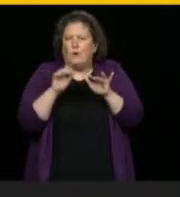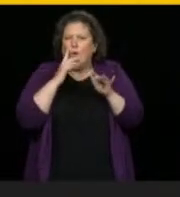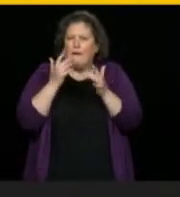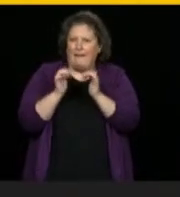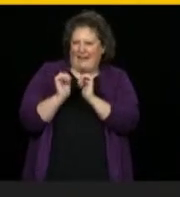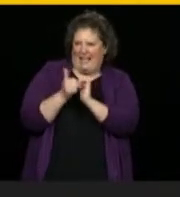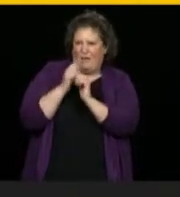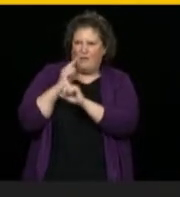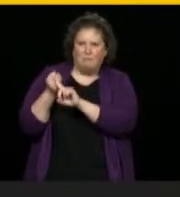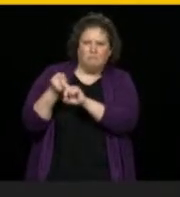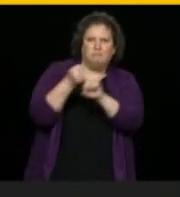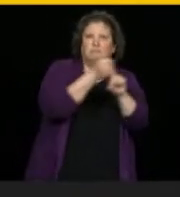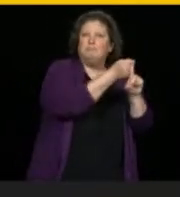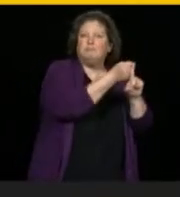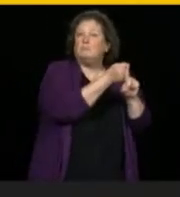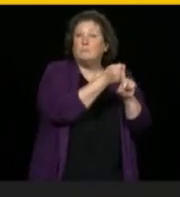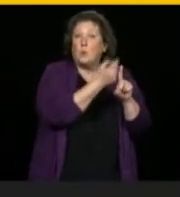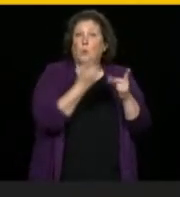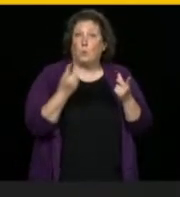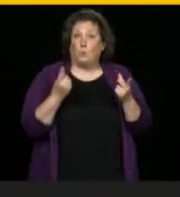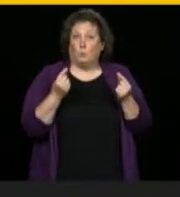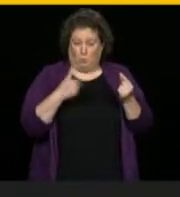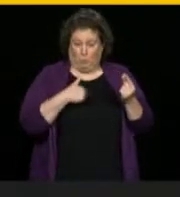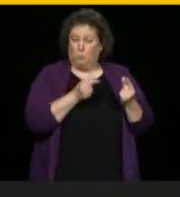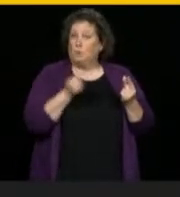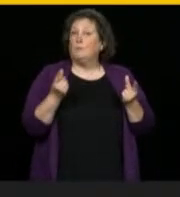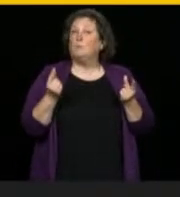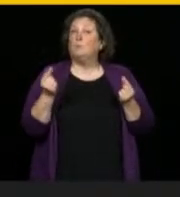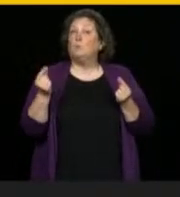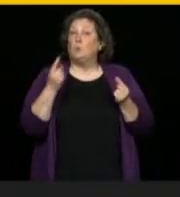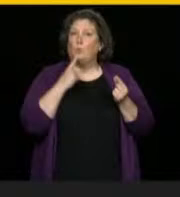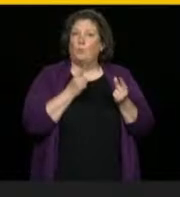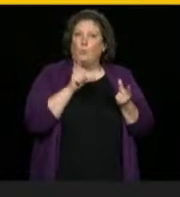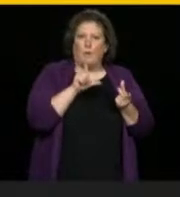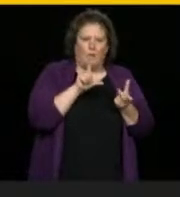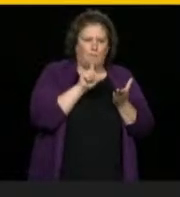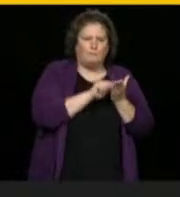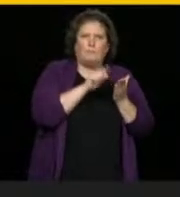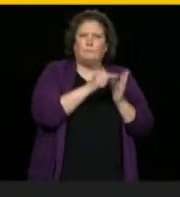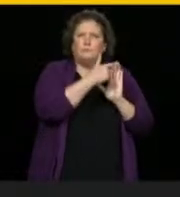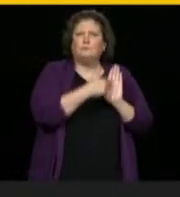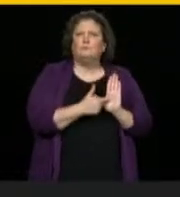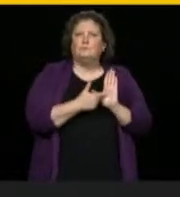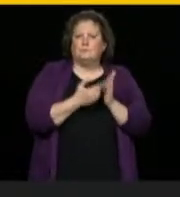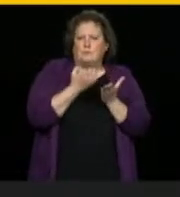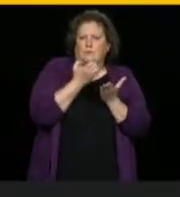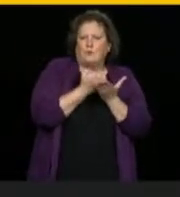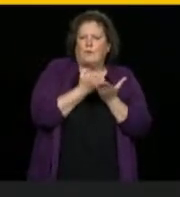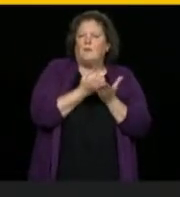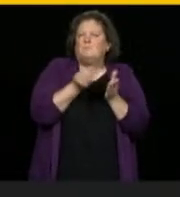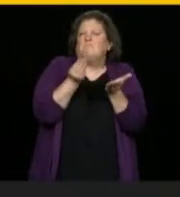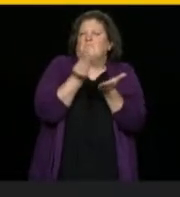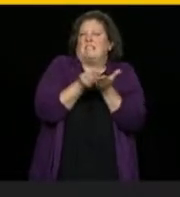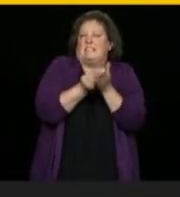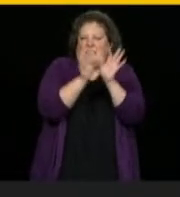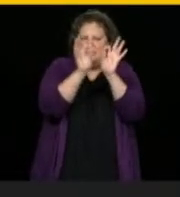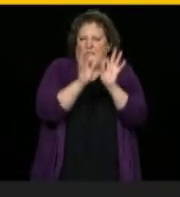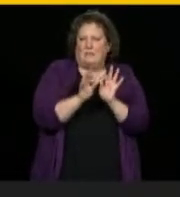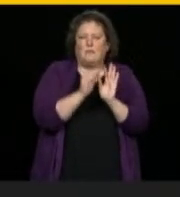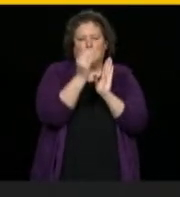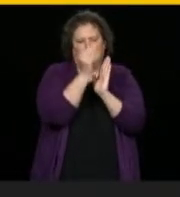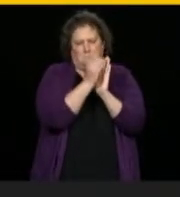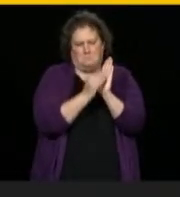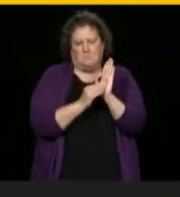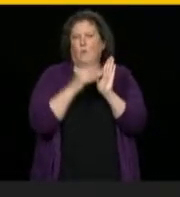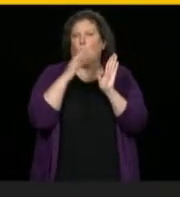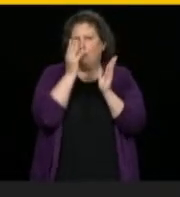publishing an economic snapshot later today. Minister Morneau will have more details to give you later, but here's what you